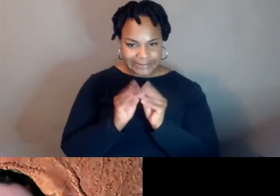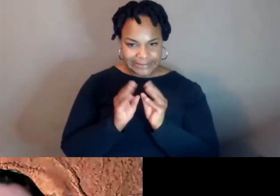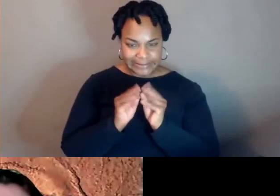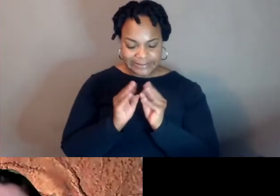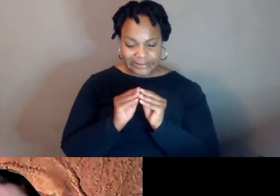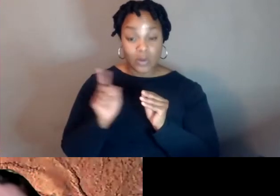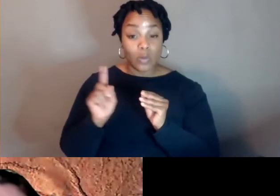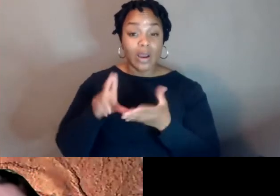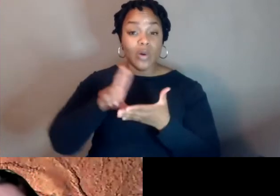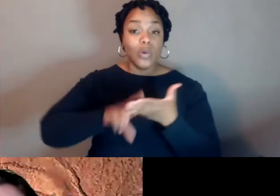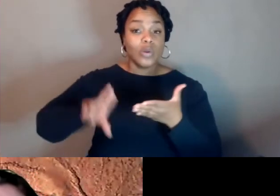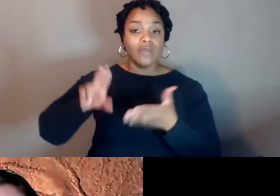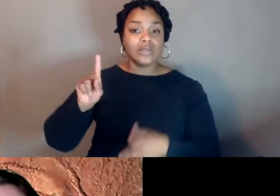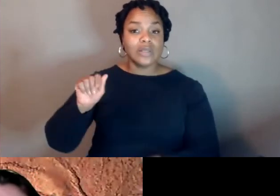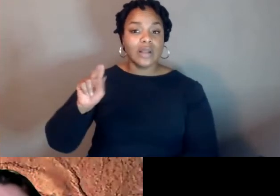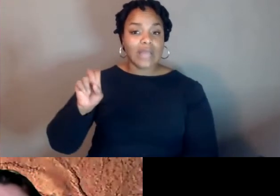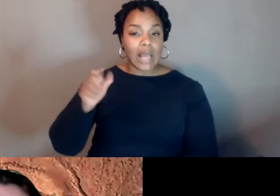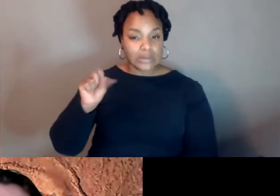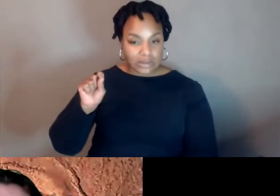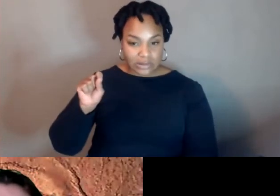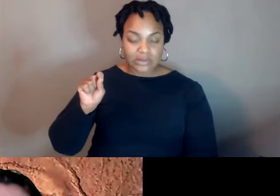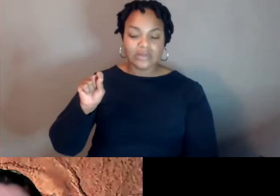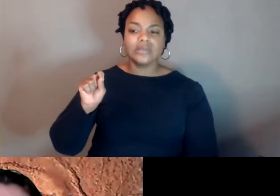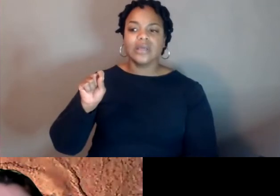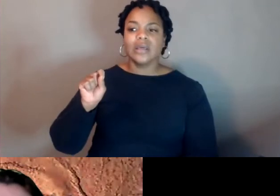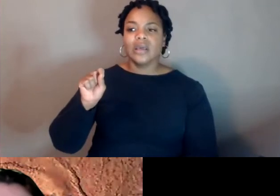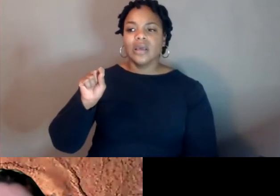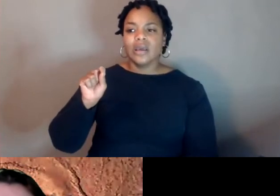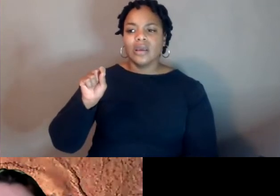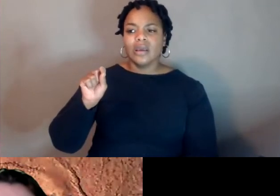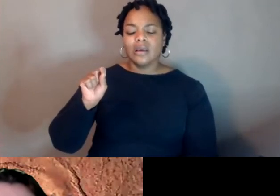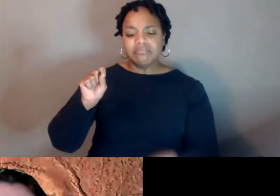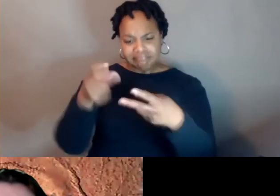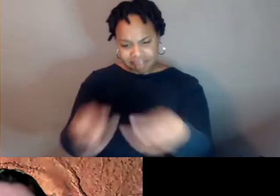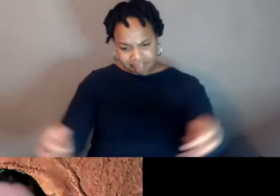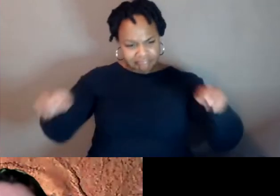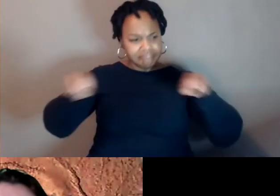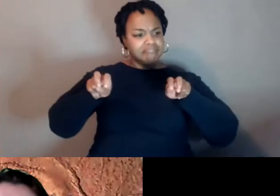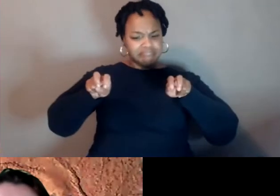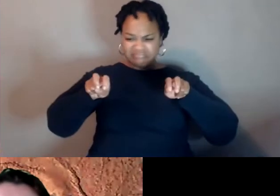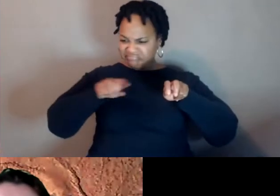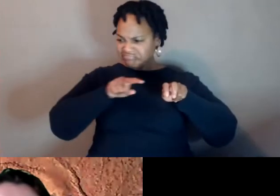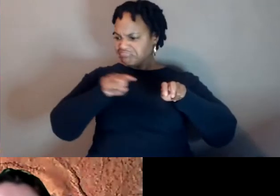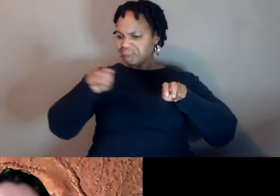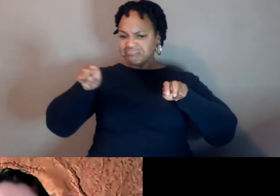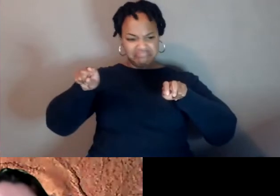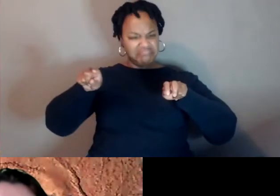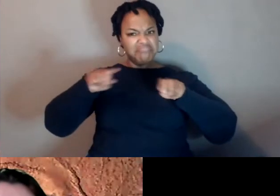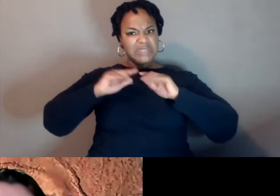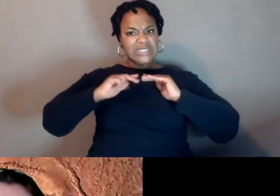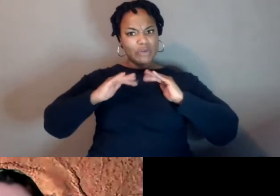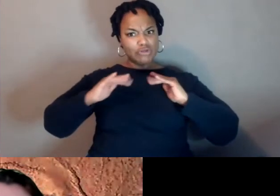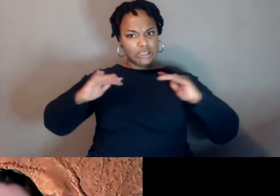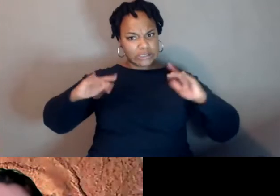the University of Kansas, and it was a diverse group. And I was leading an